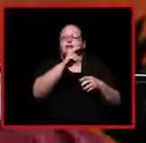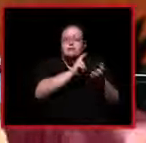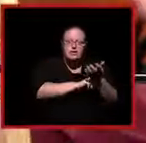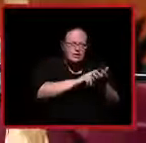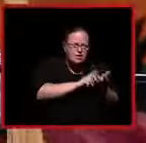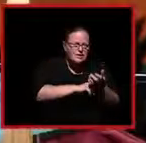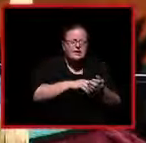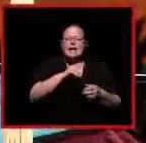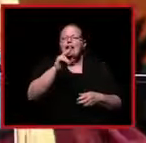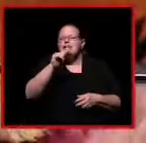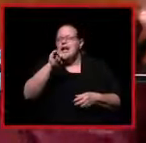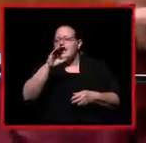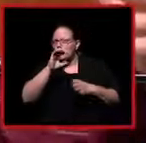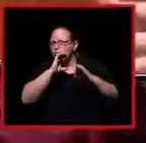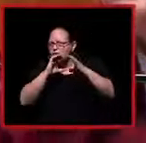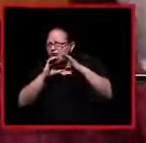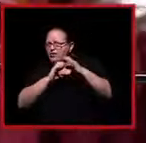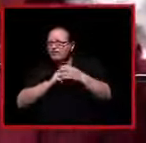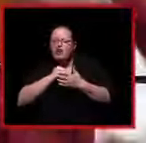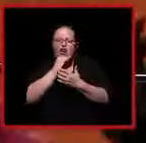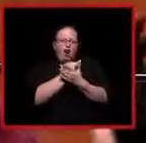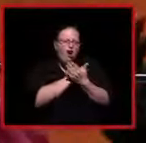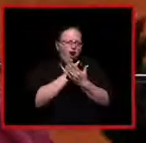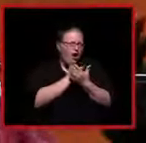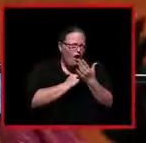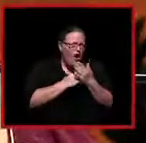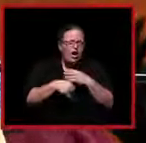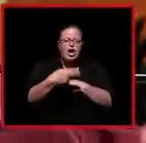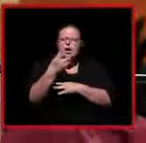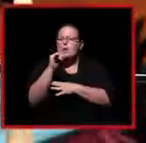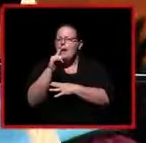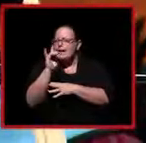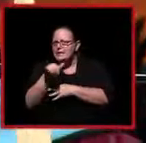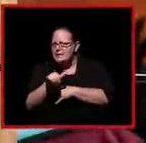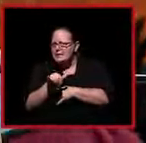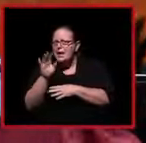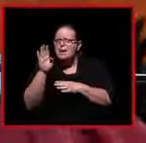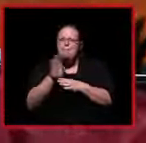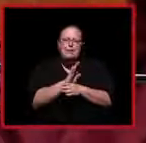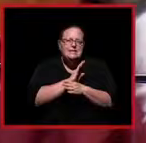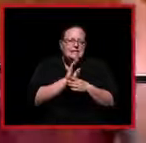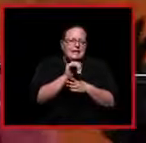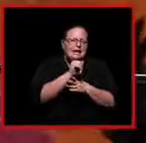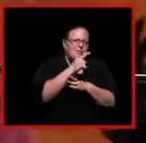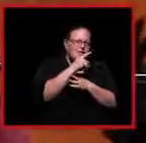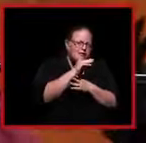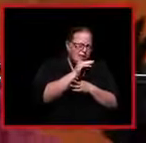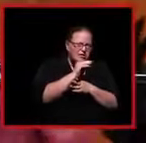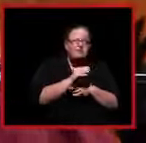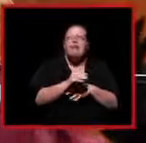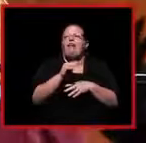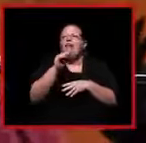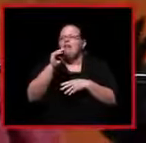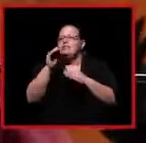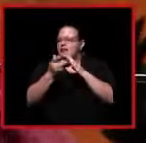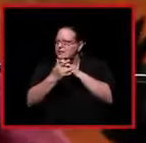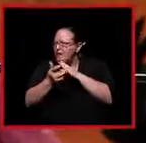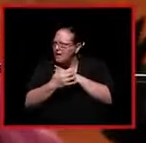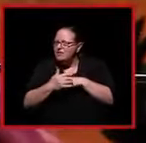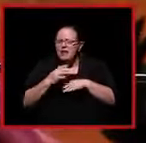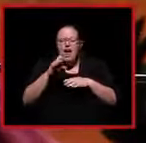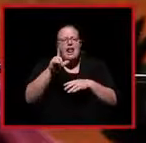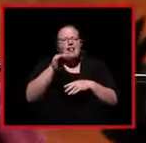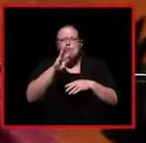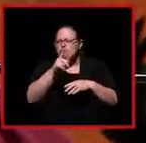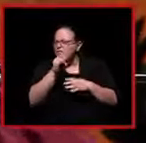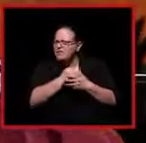the arts, humanities, social sciences, business information, engineering technologies, health and liberal arts. Whew. I'm